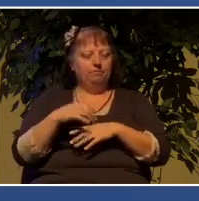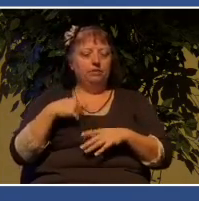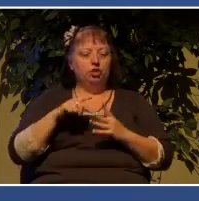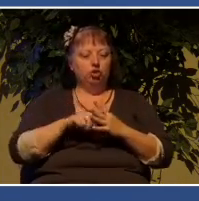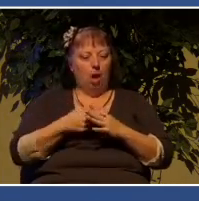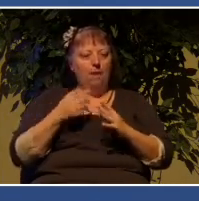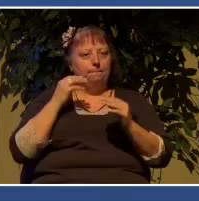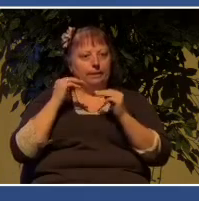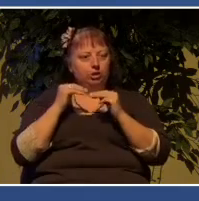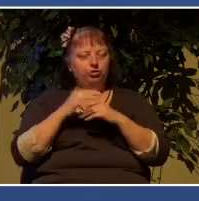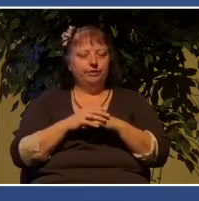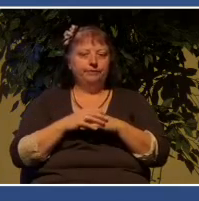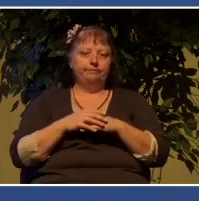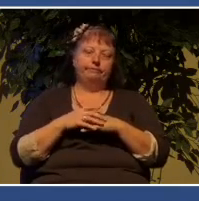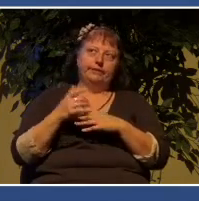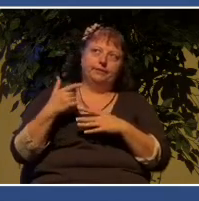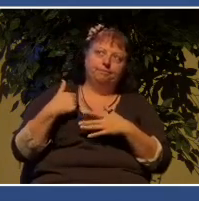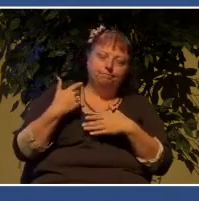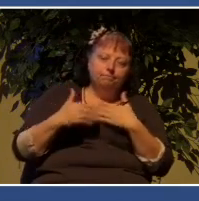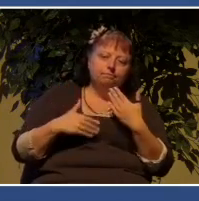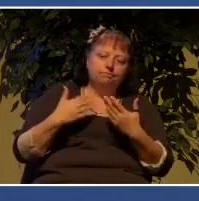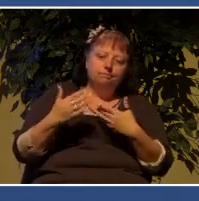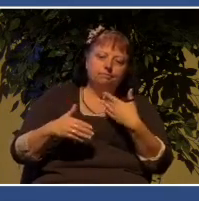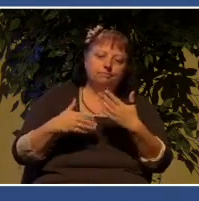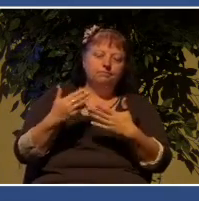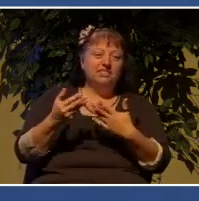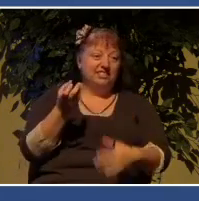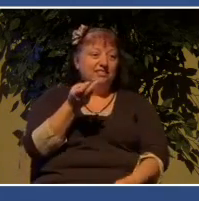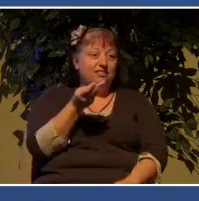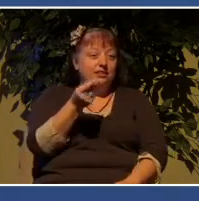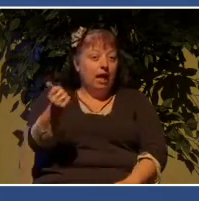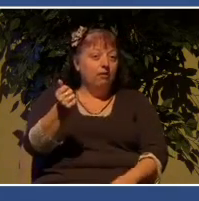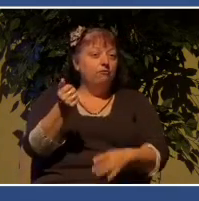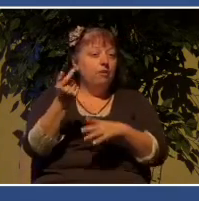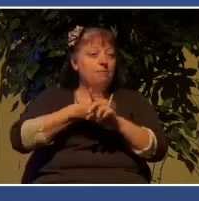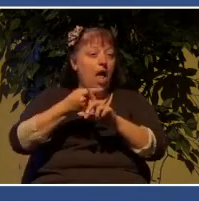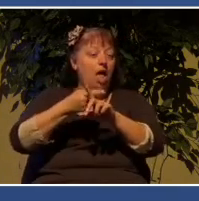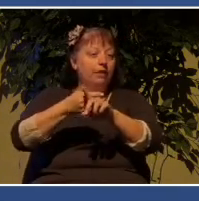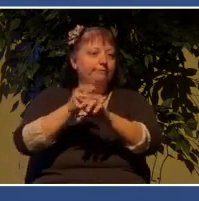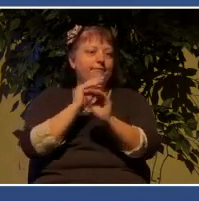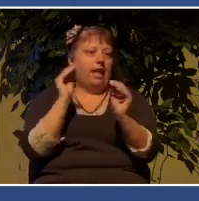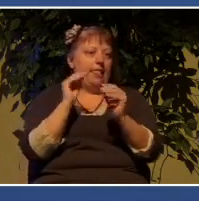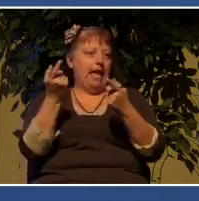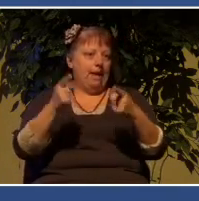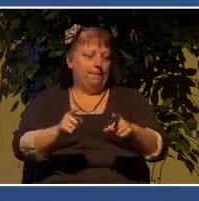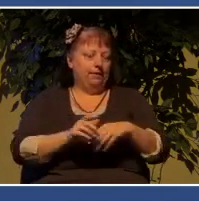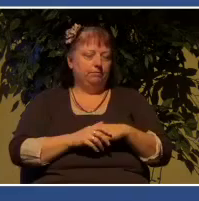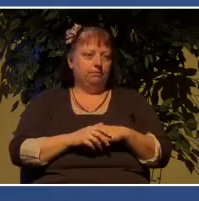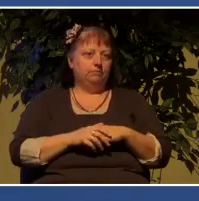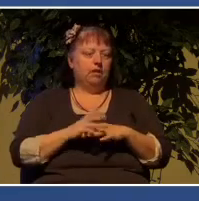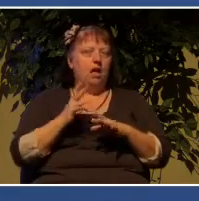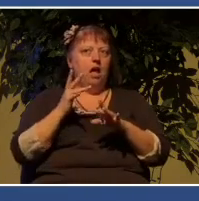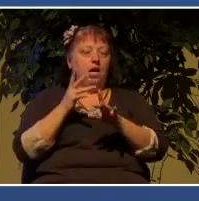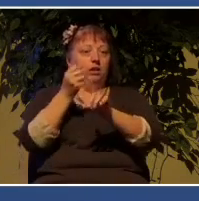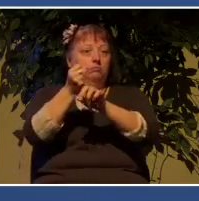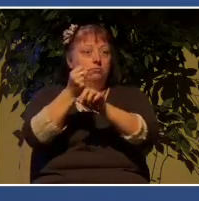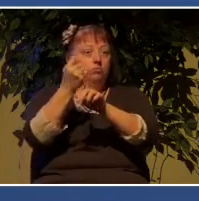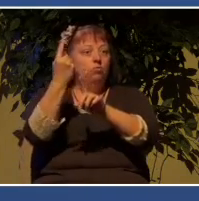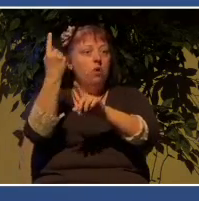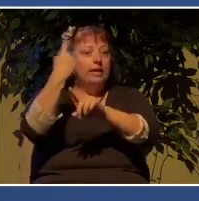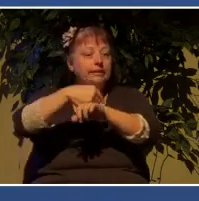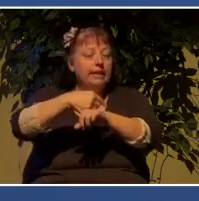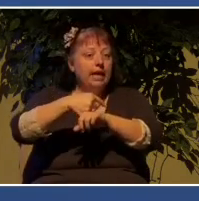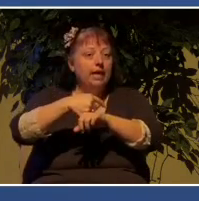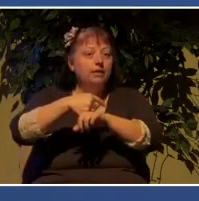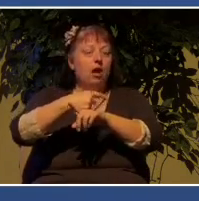recall, for several months, nothing much happened. Until all of a sudden, one day, there